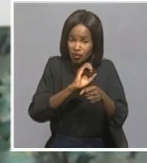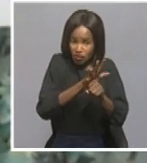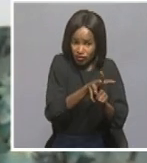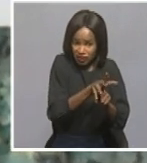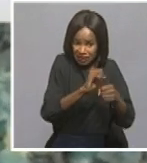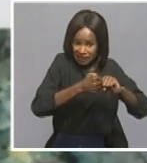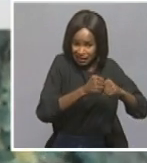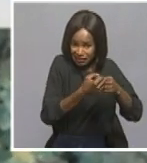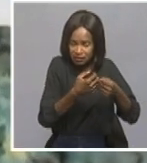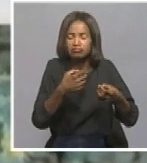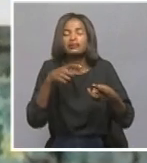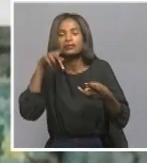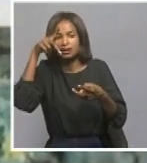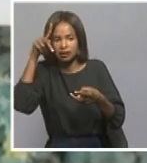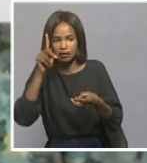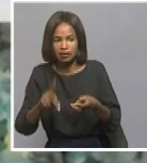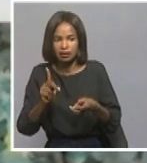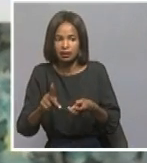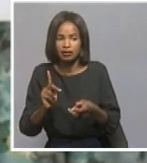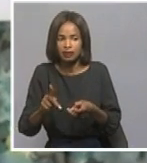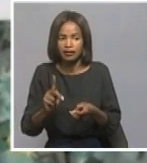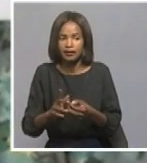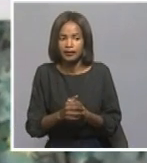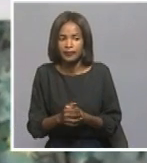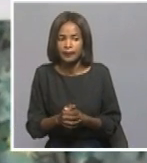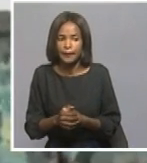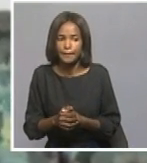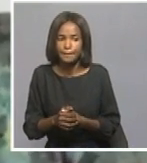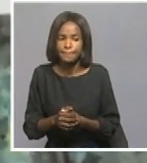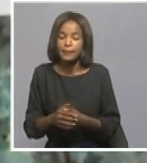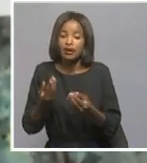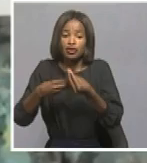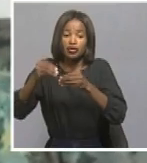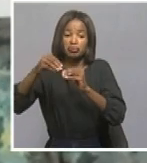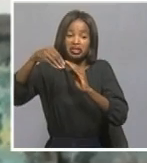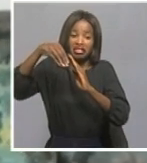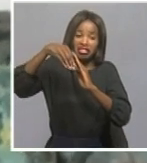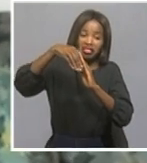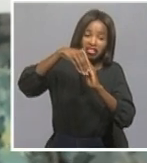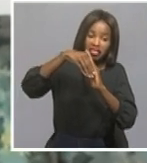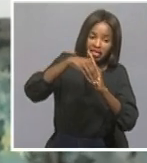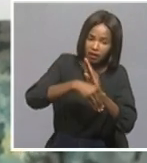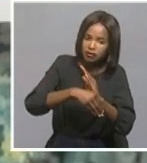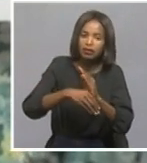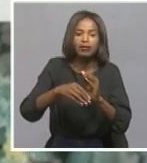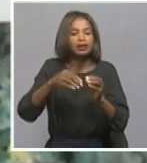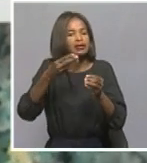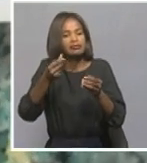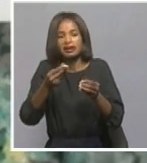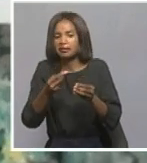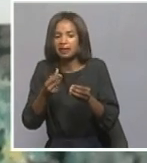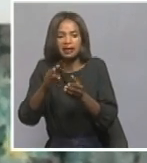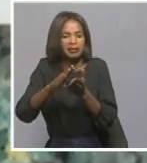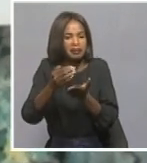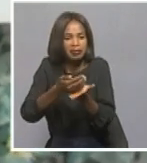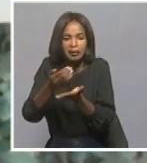we have previously been enduring consecutive years of a recession. So business is already distressed, you know, COVID coming